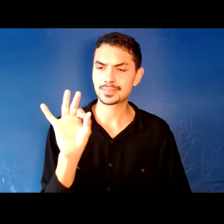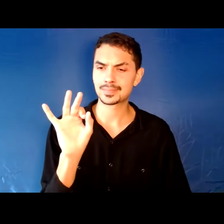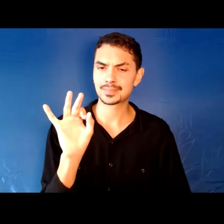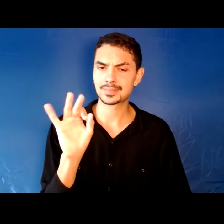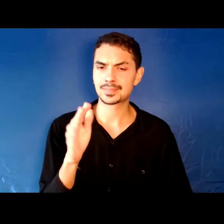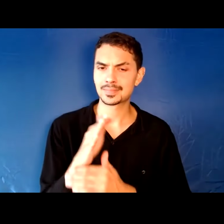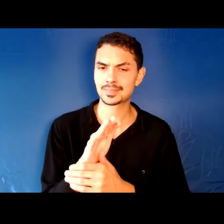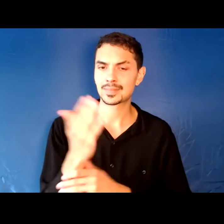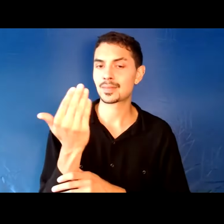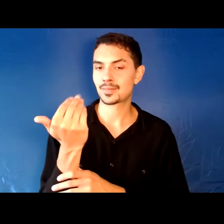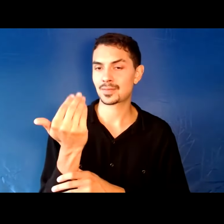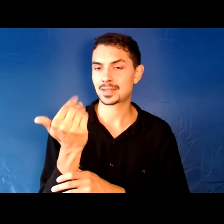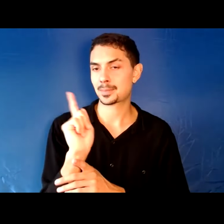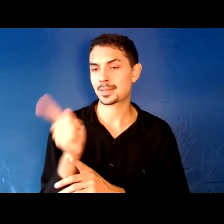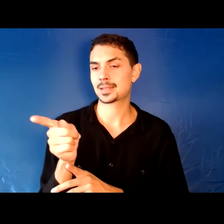15 minutes. So